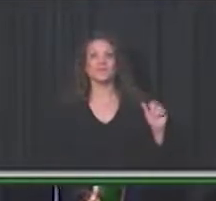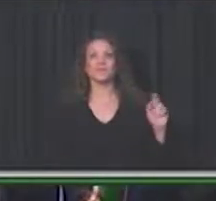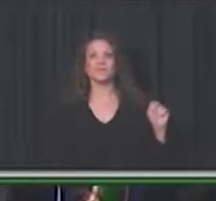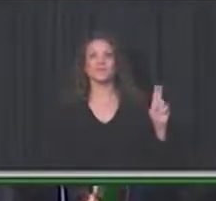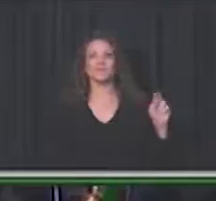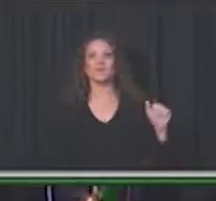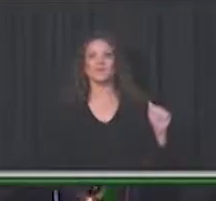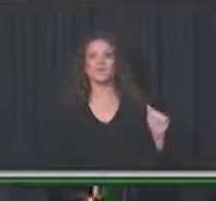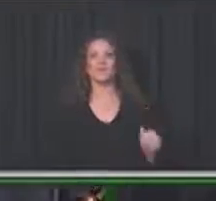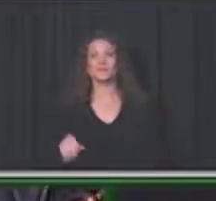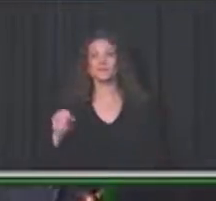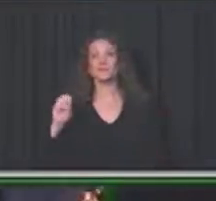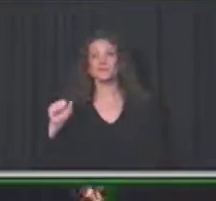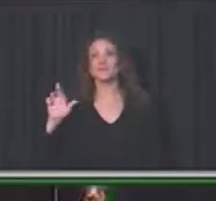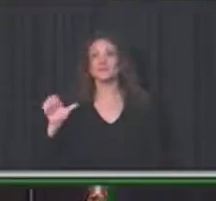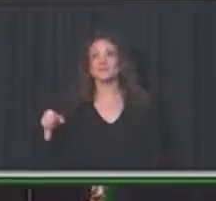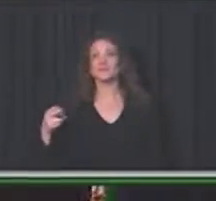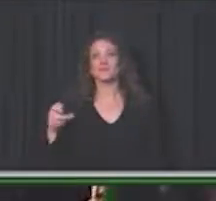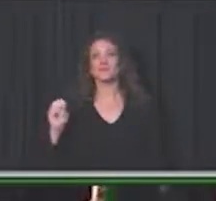Sarah Smith.